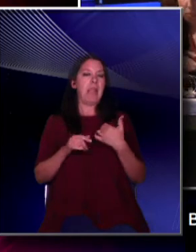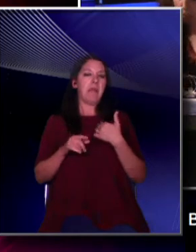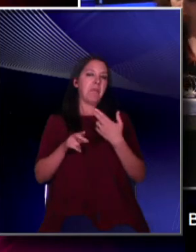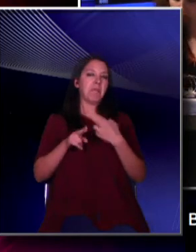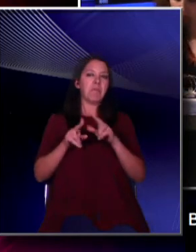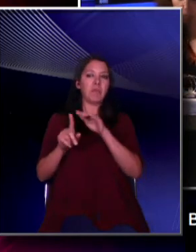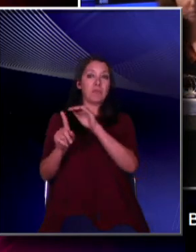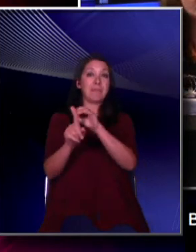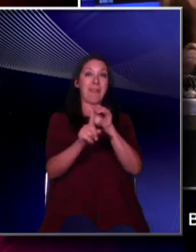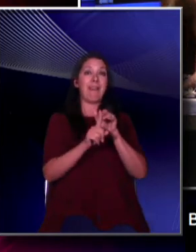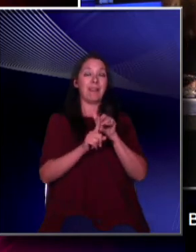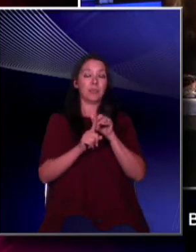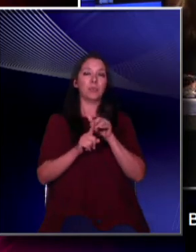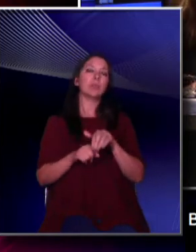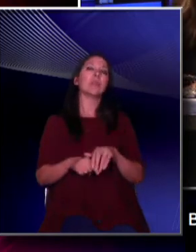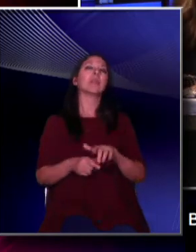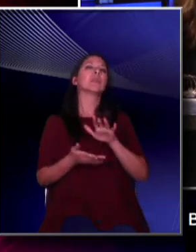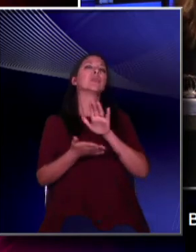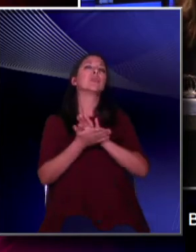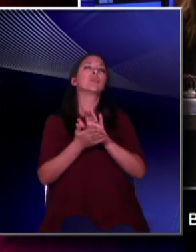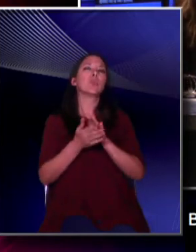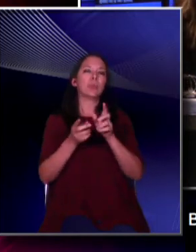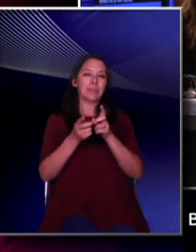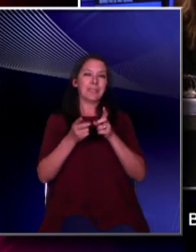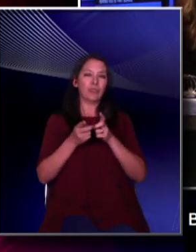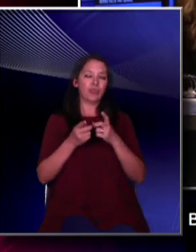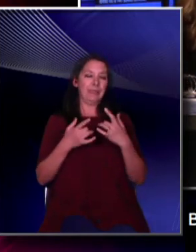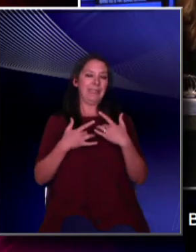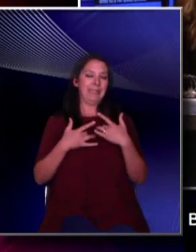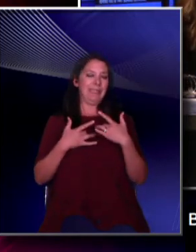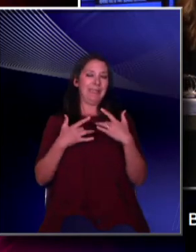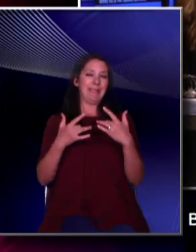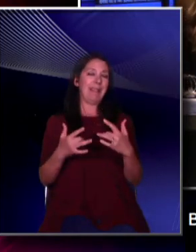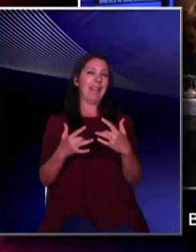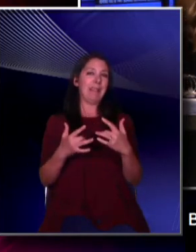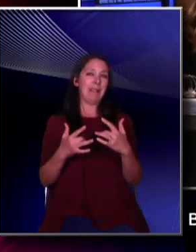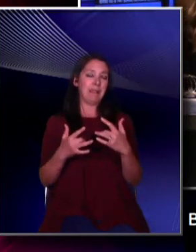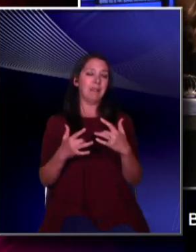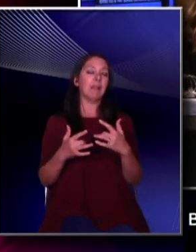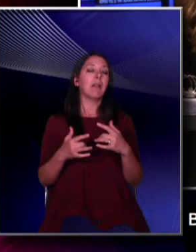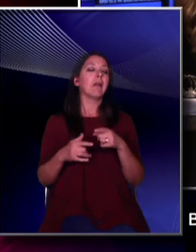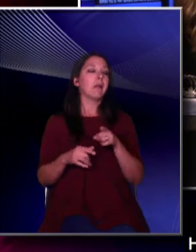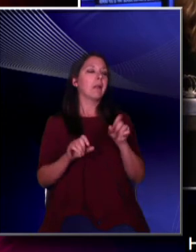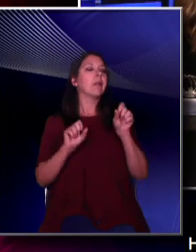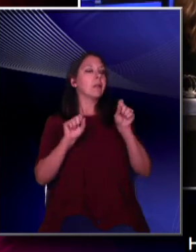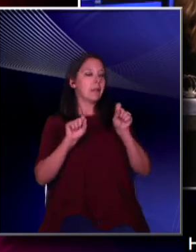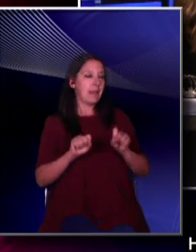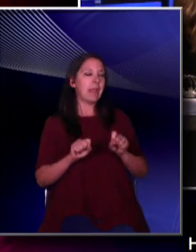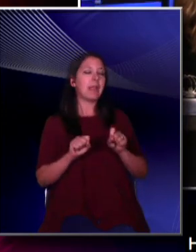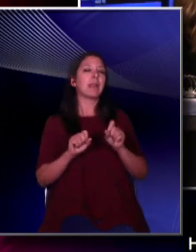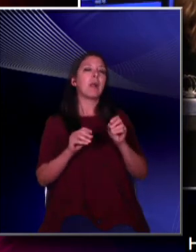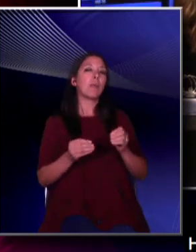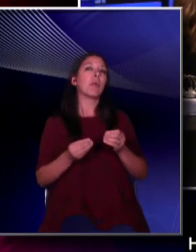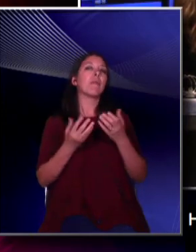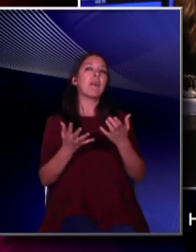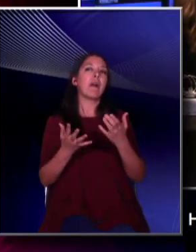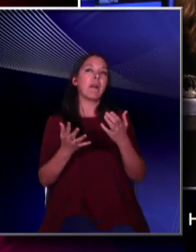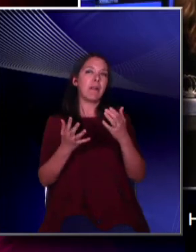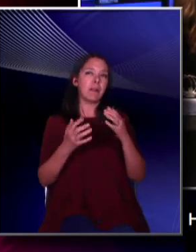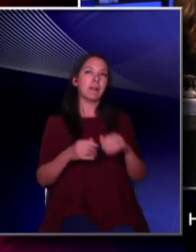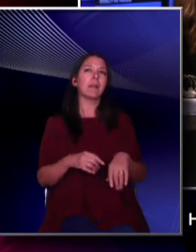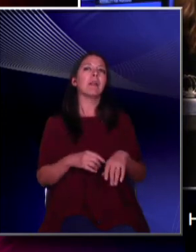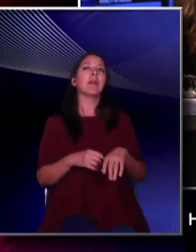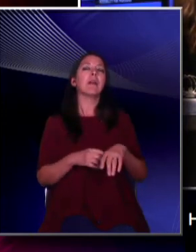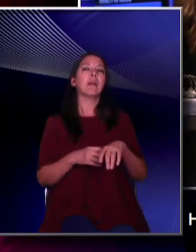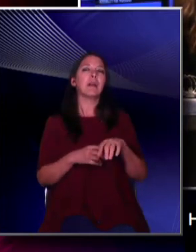is that school districts generally have responsibility for providing safe,